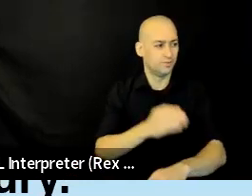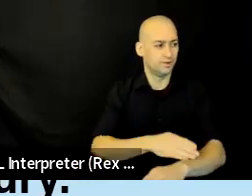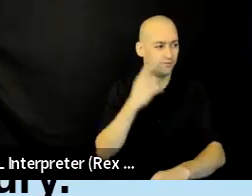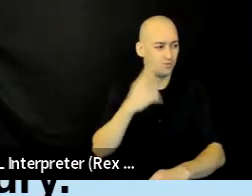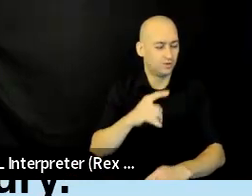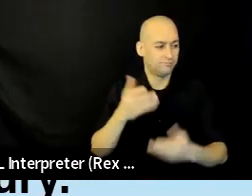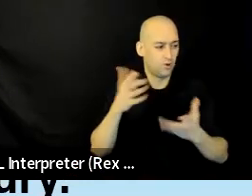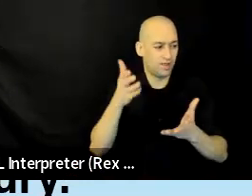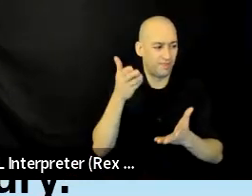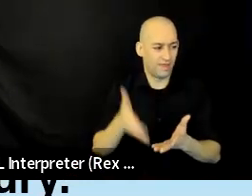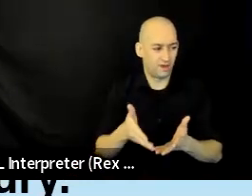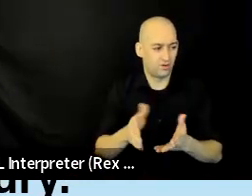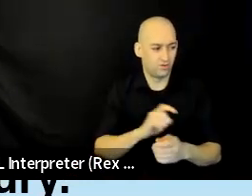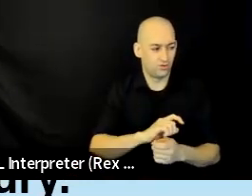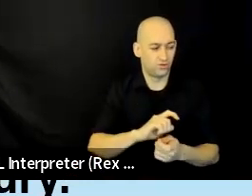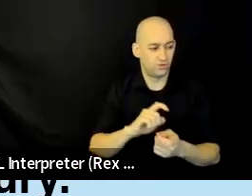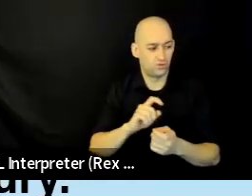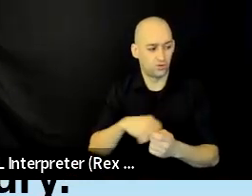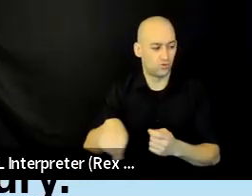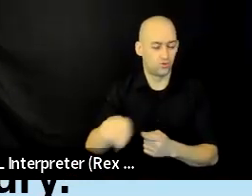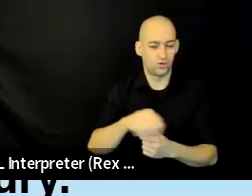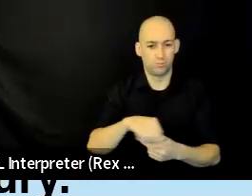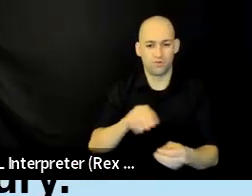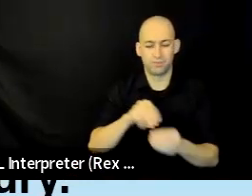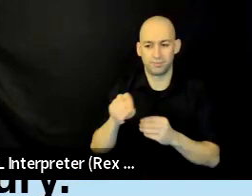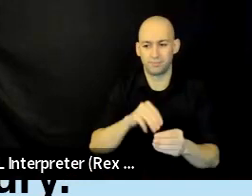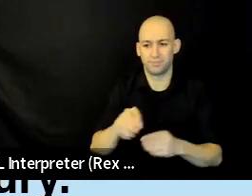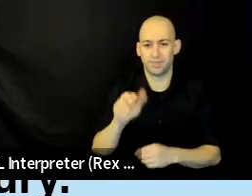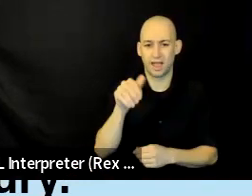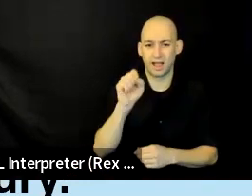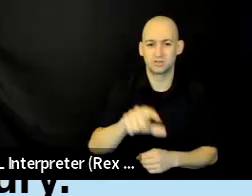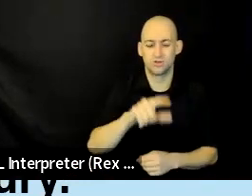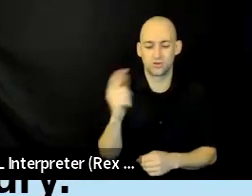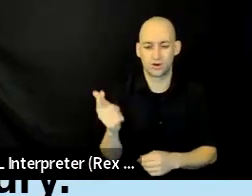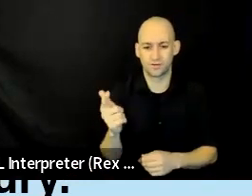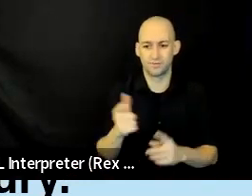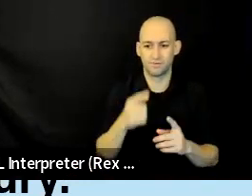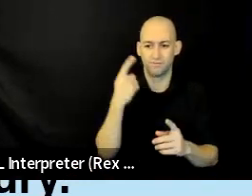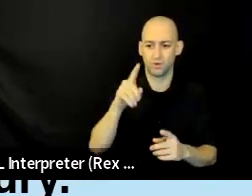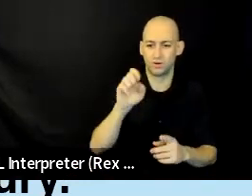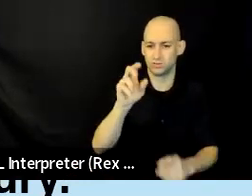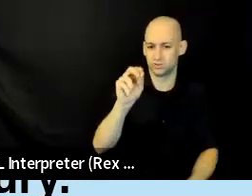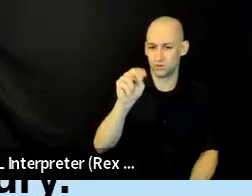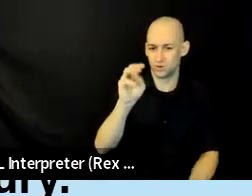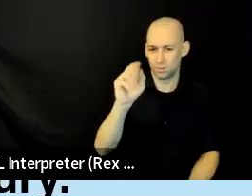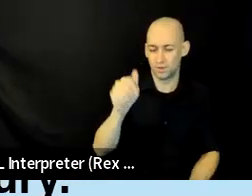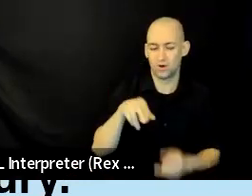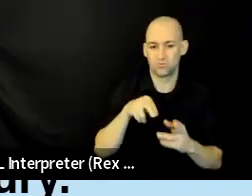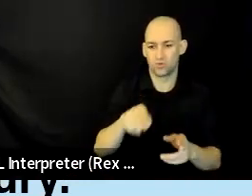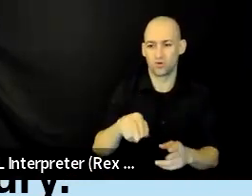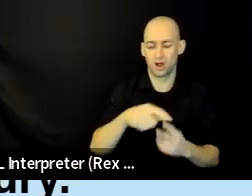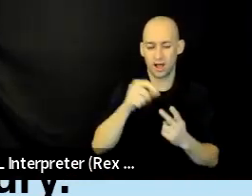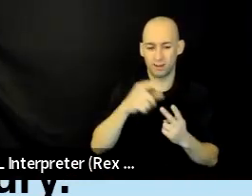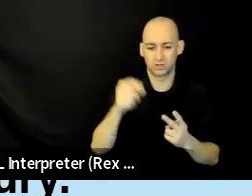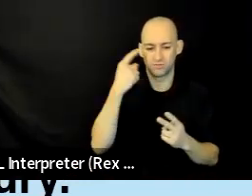movements. However, as an alternative to right turn from Wilsona Road, an option to add a right turn